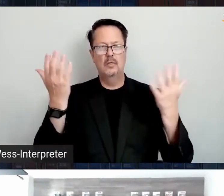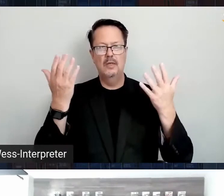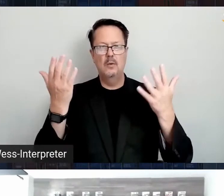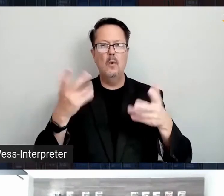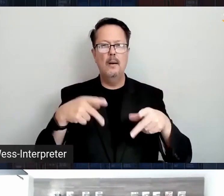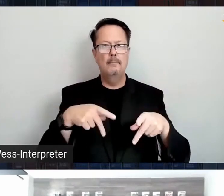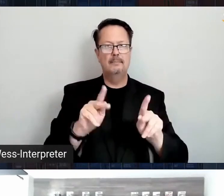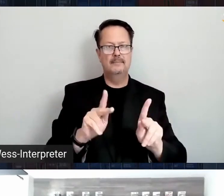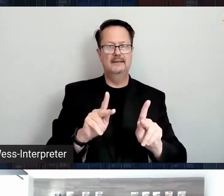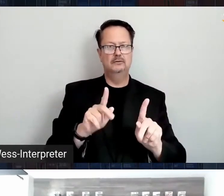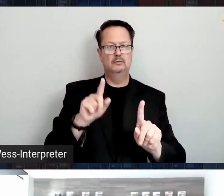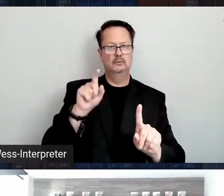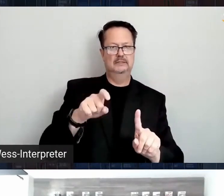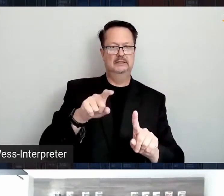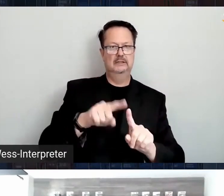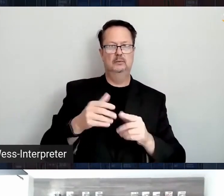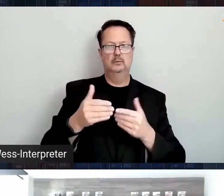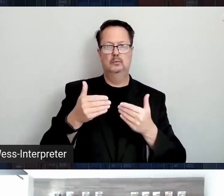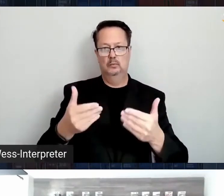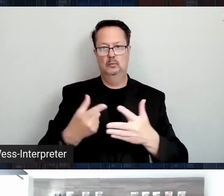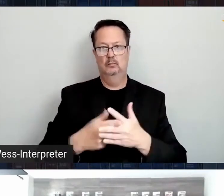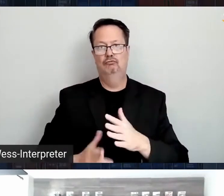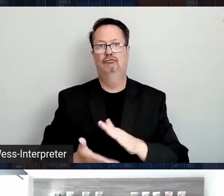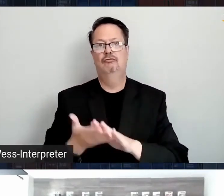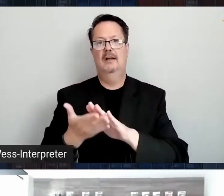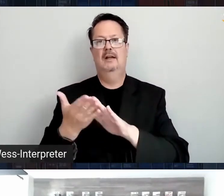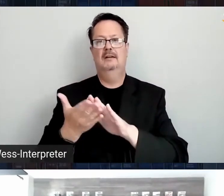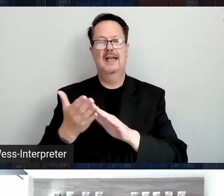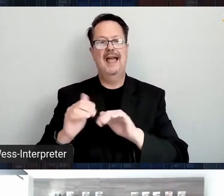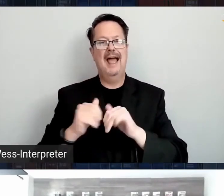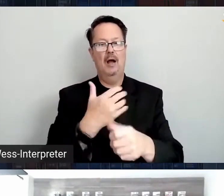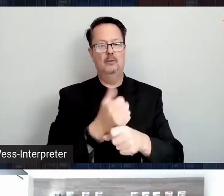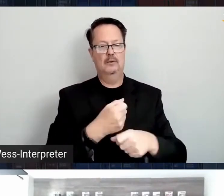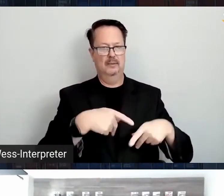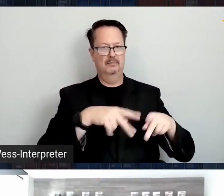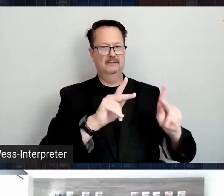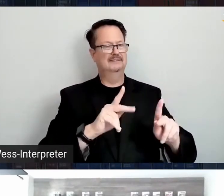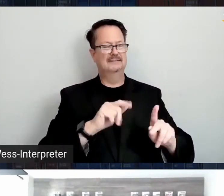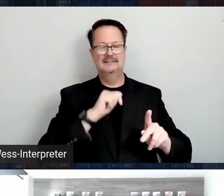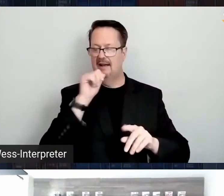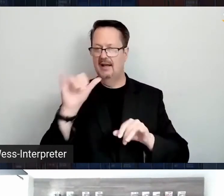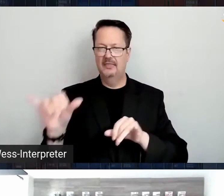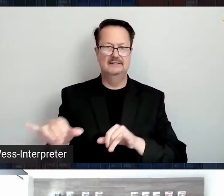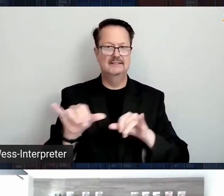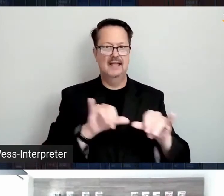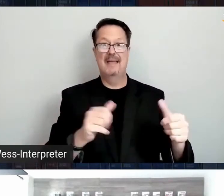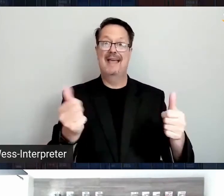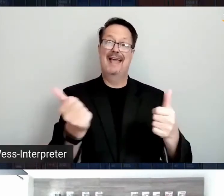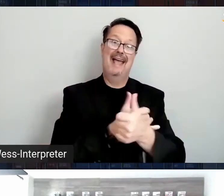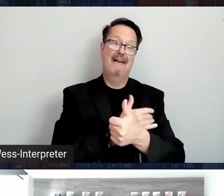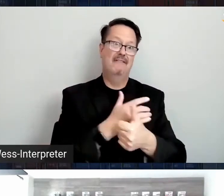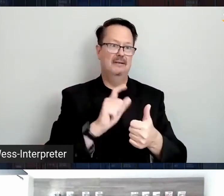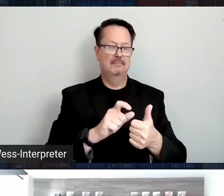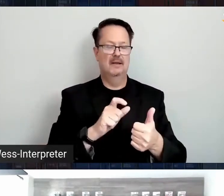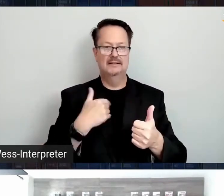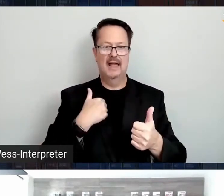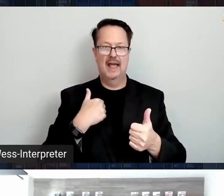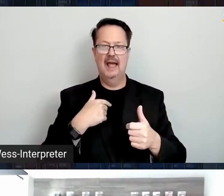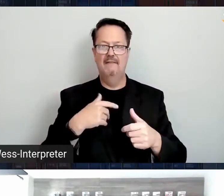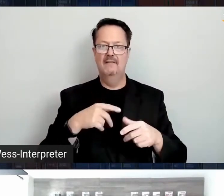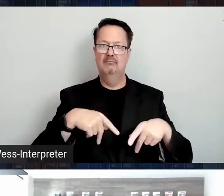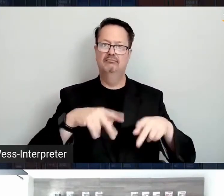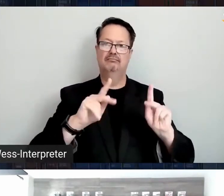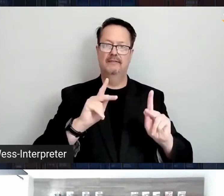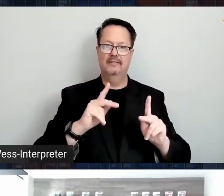to run, the way that they get those permissions isn't the same. It's not everything needs privilege mode, everything needs kernel access.